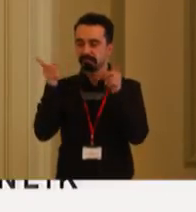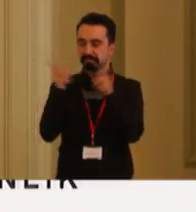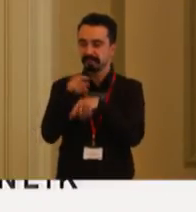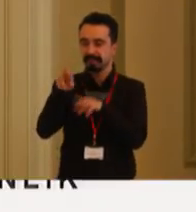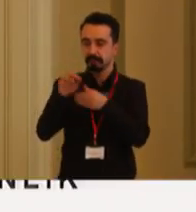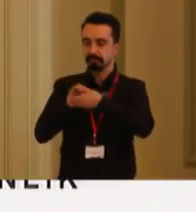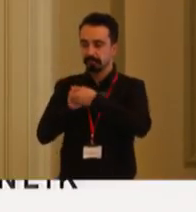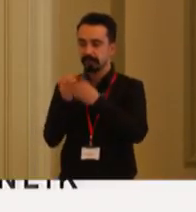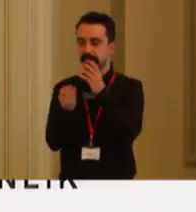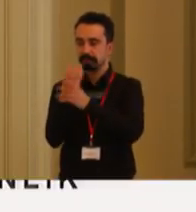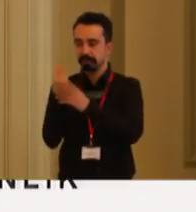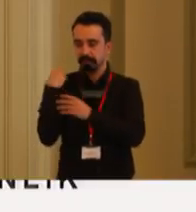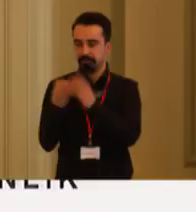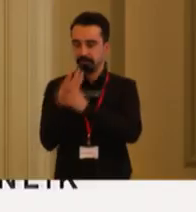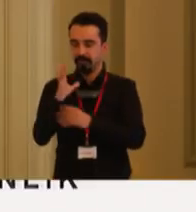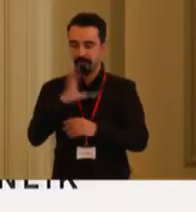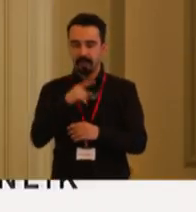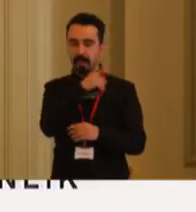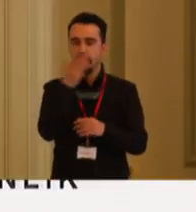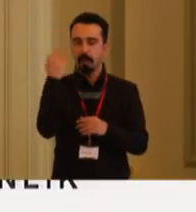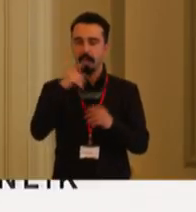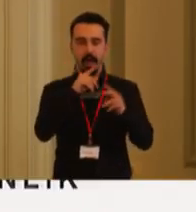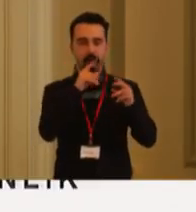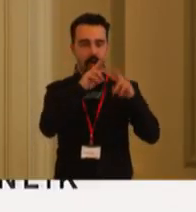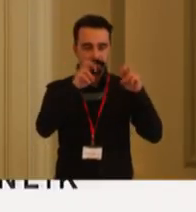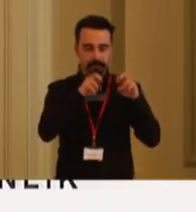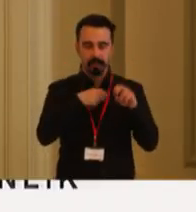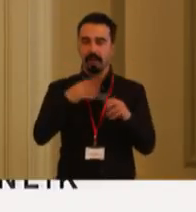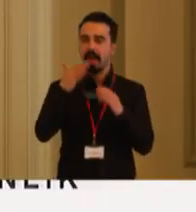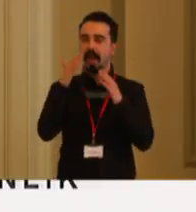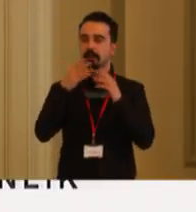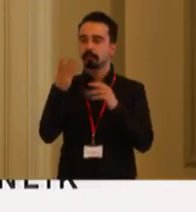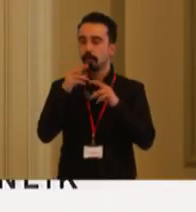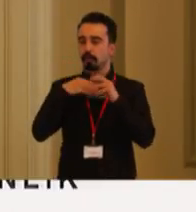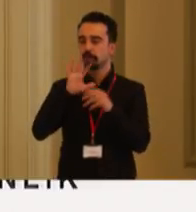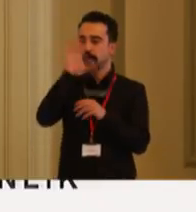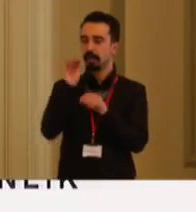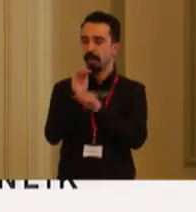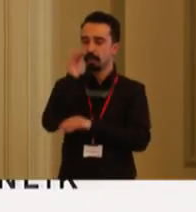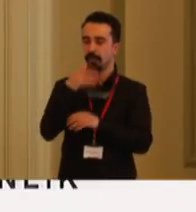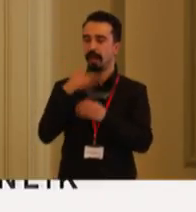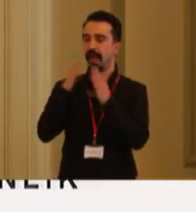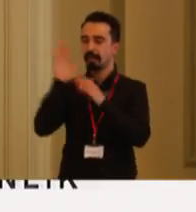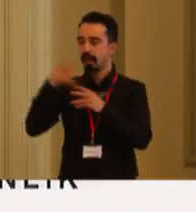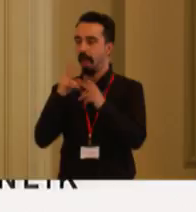to socialize. That's more on the forefront. We have heard expressions such as, I'm extremely social.